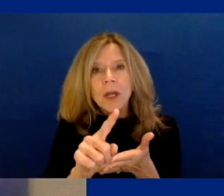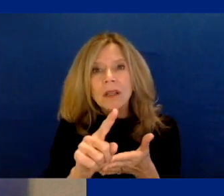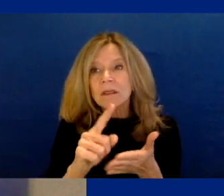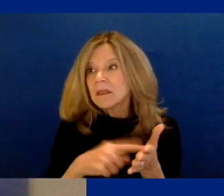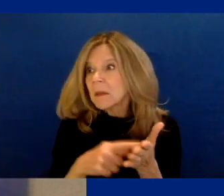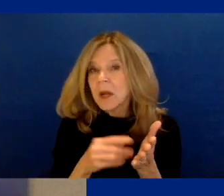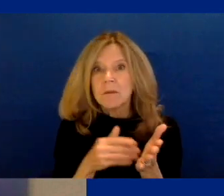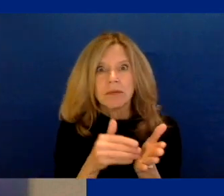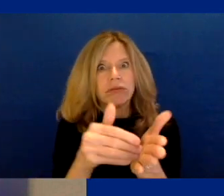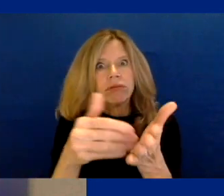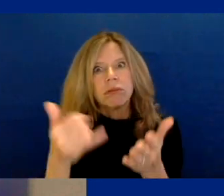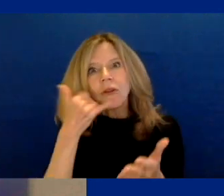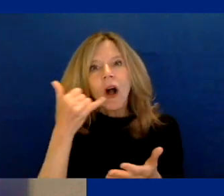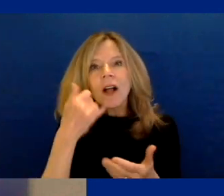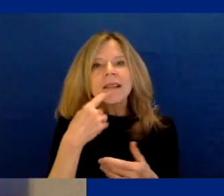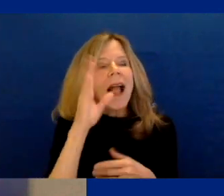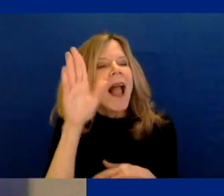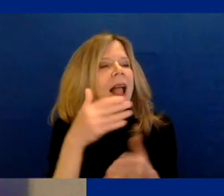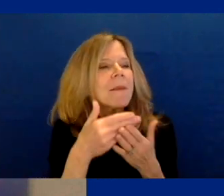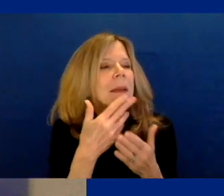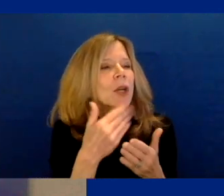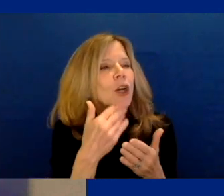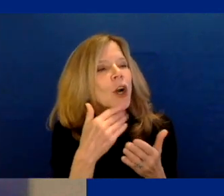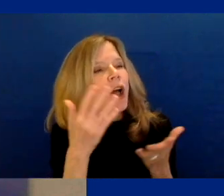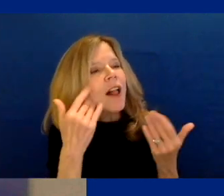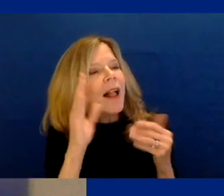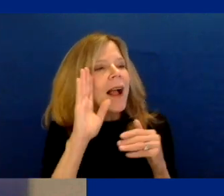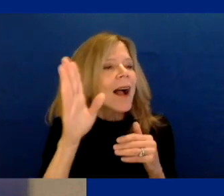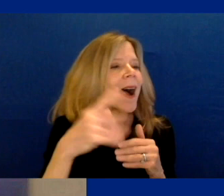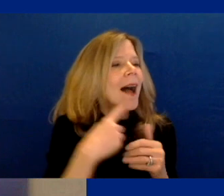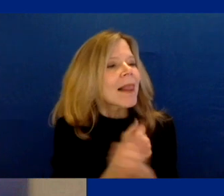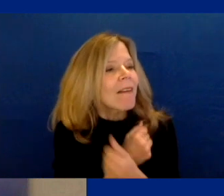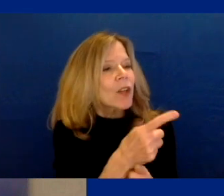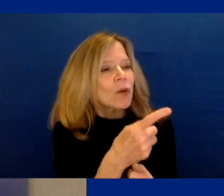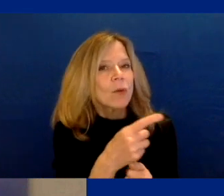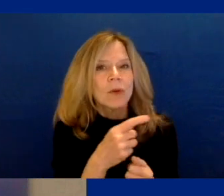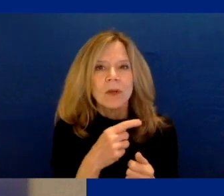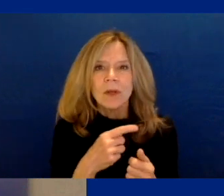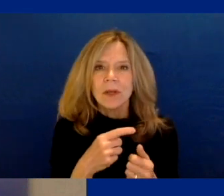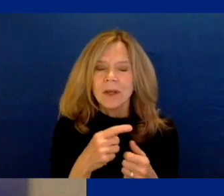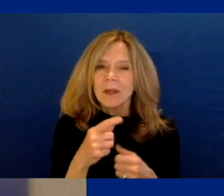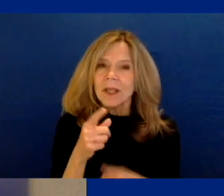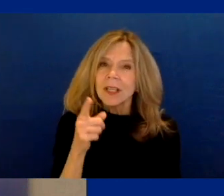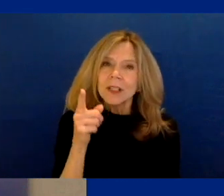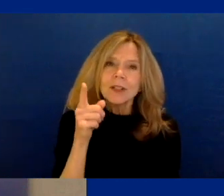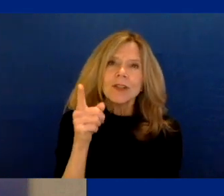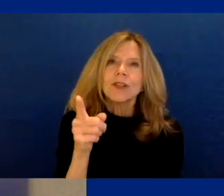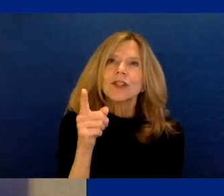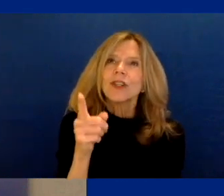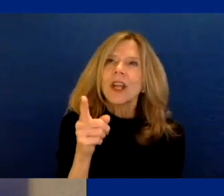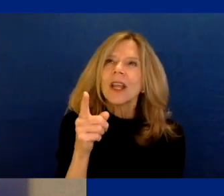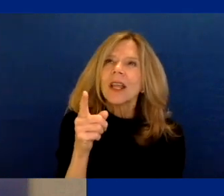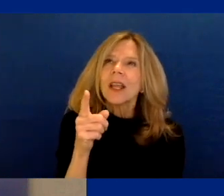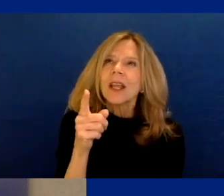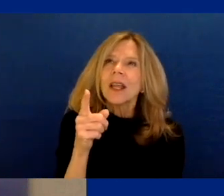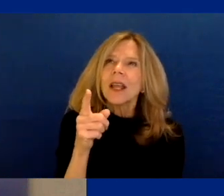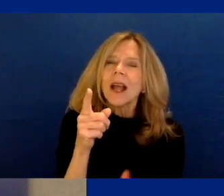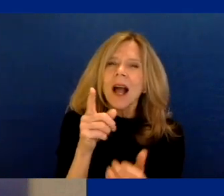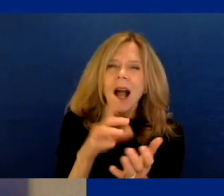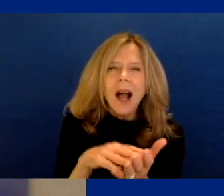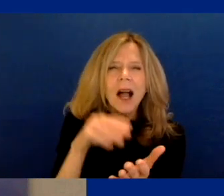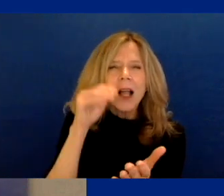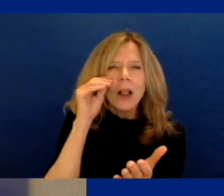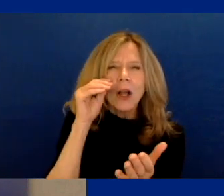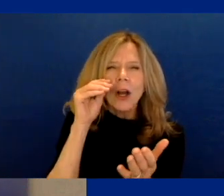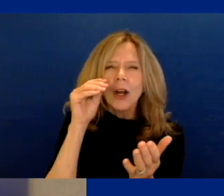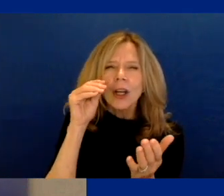week, sometimes more, just to say, "Hey, baby girl," calling to say that I love you. She was somebody that I